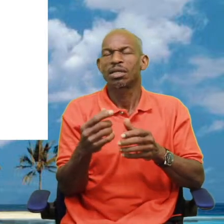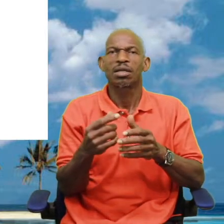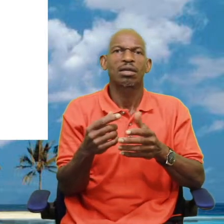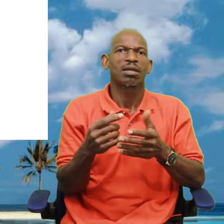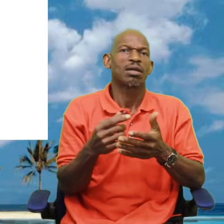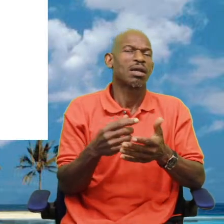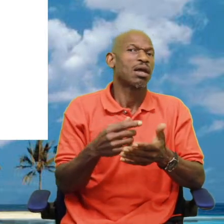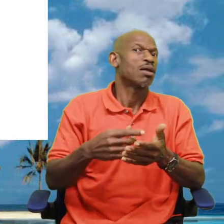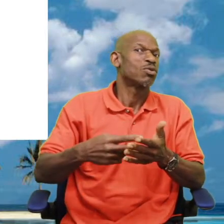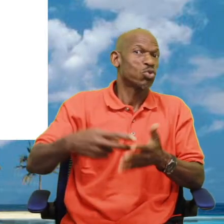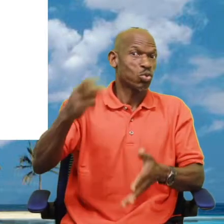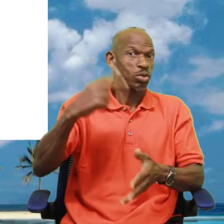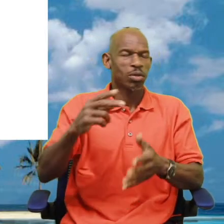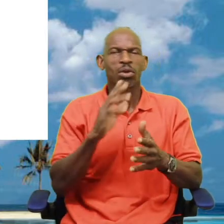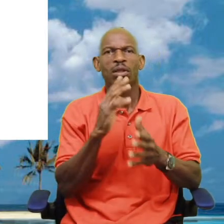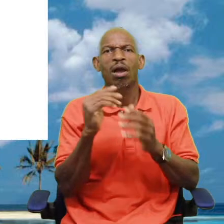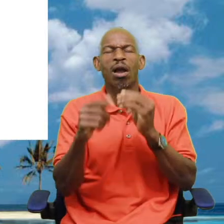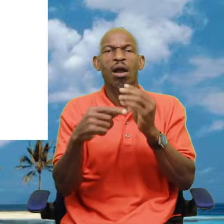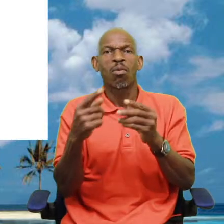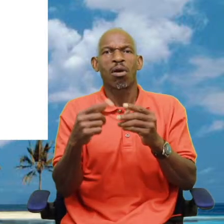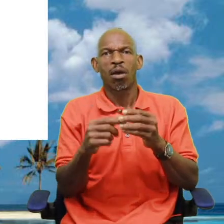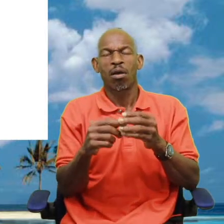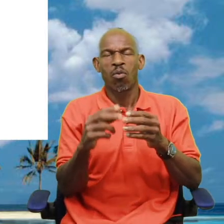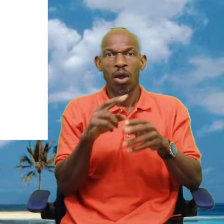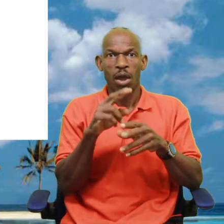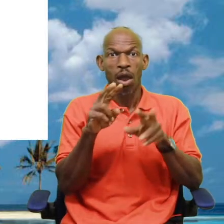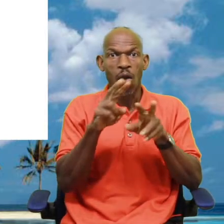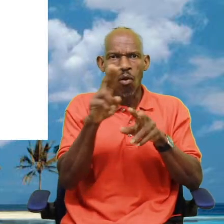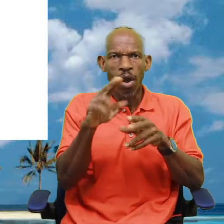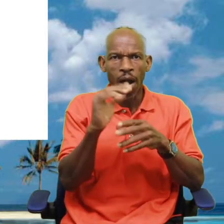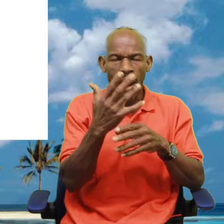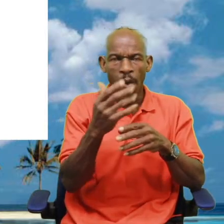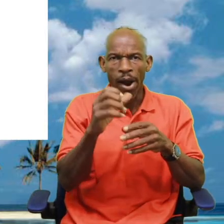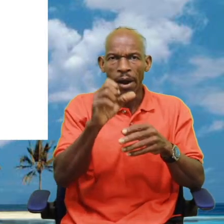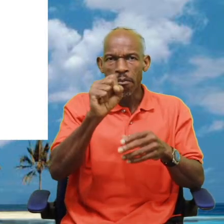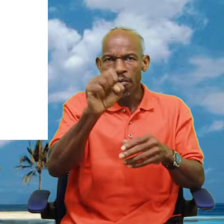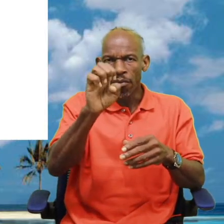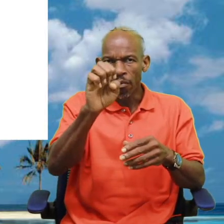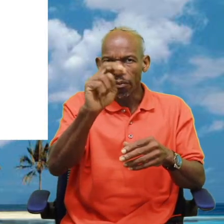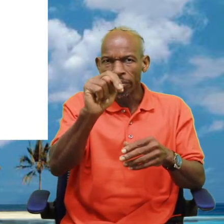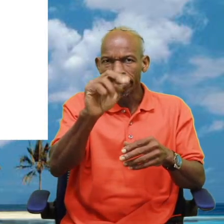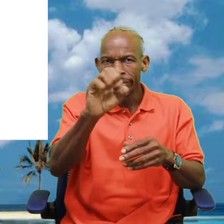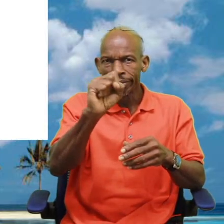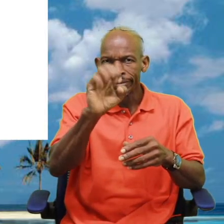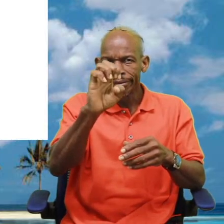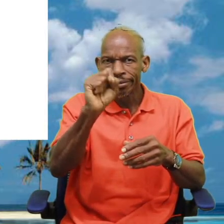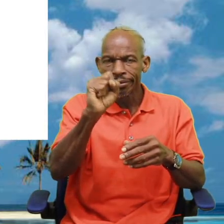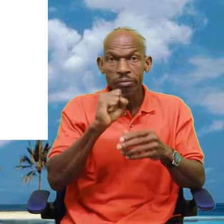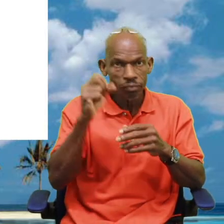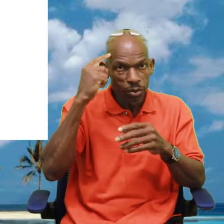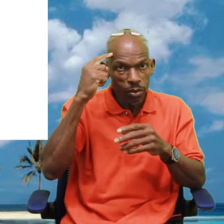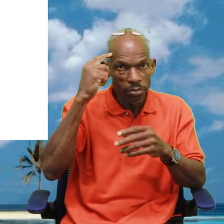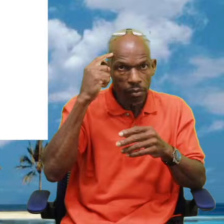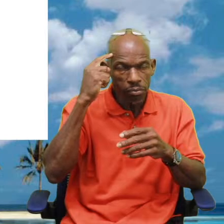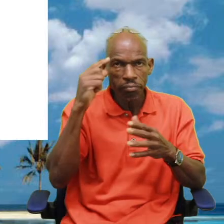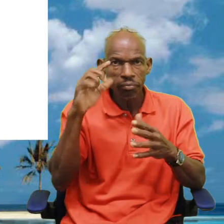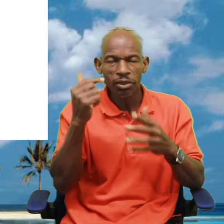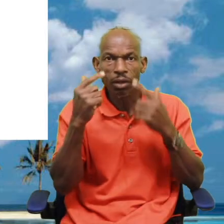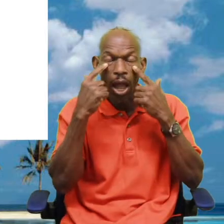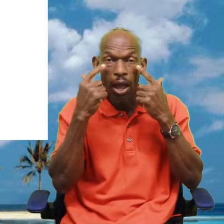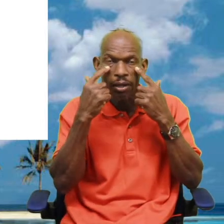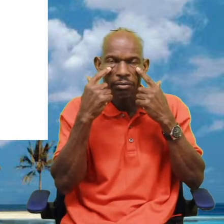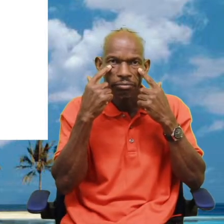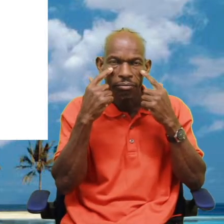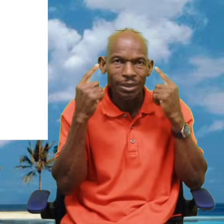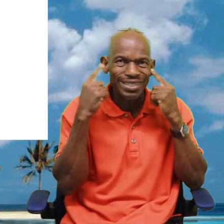our ears, our mouth, in terms of our tongue, our hands, to feel and so